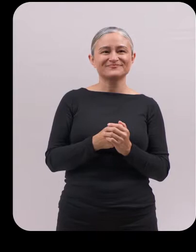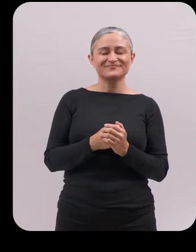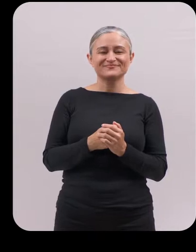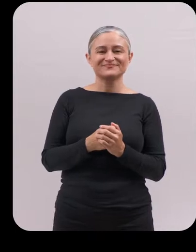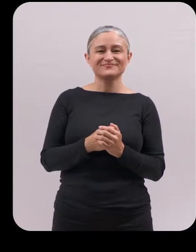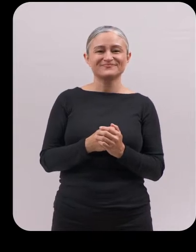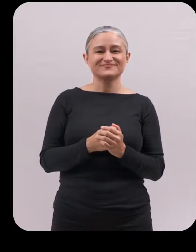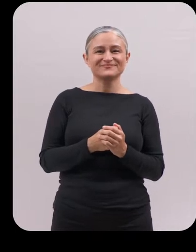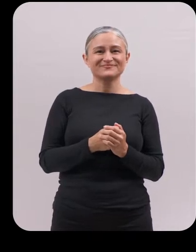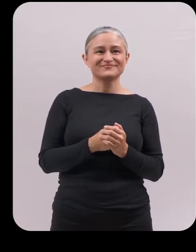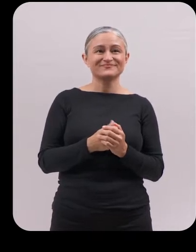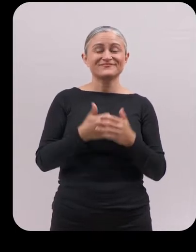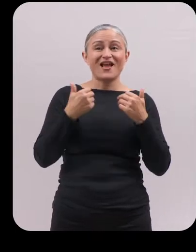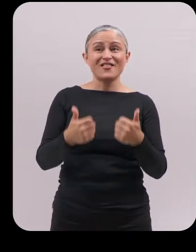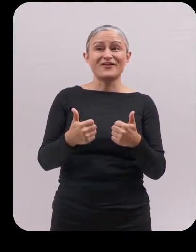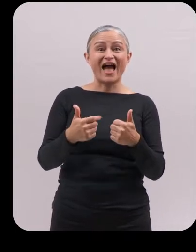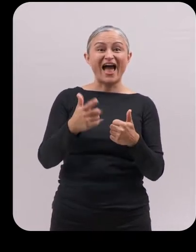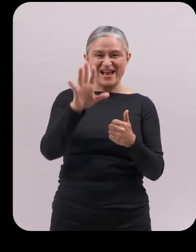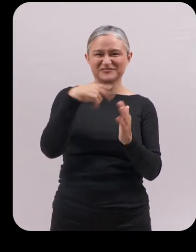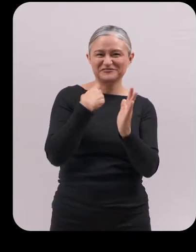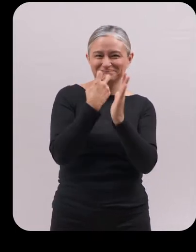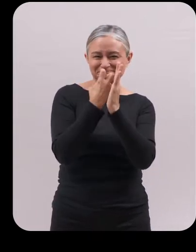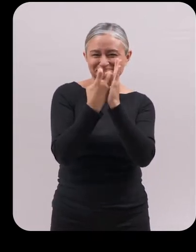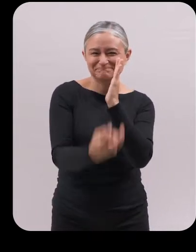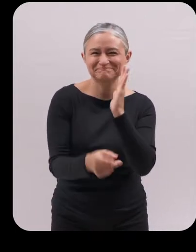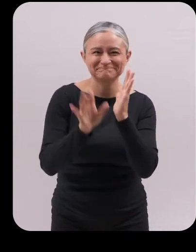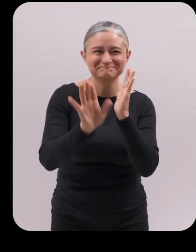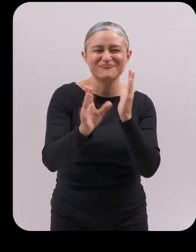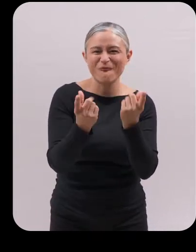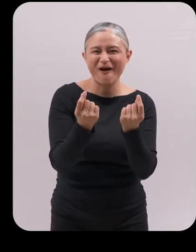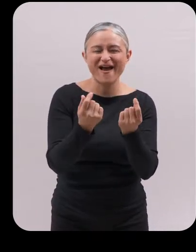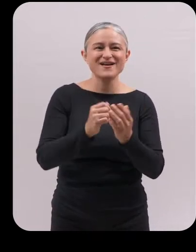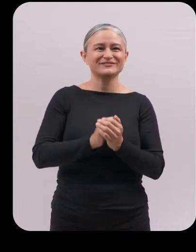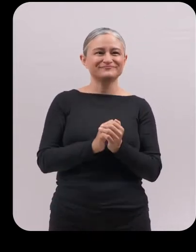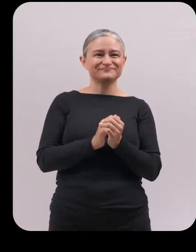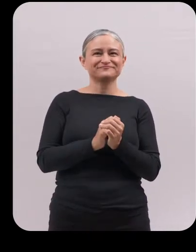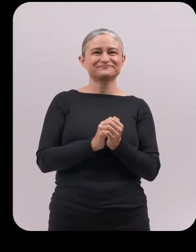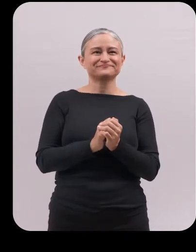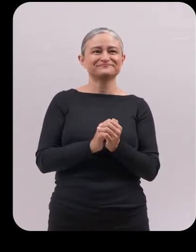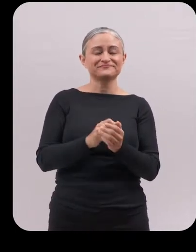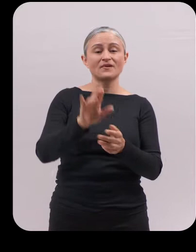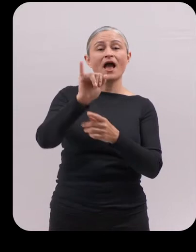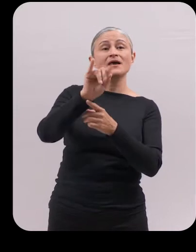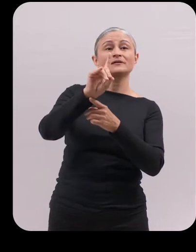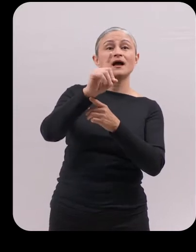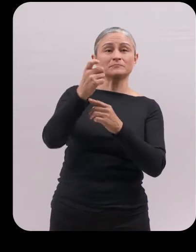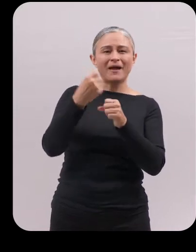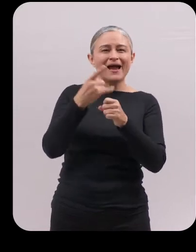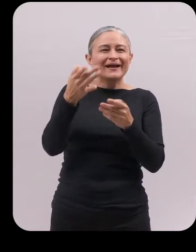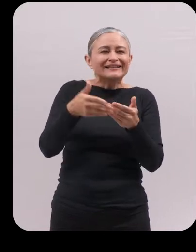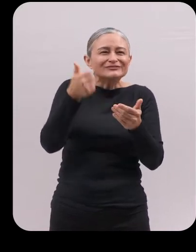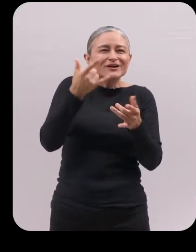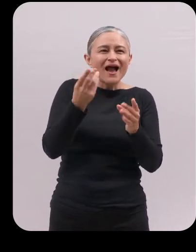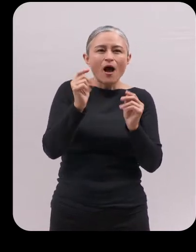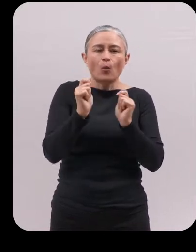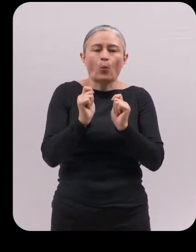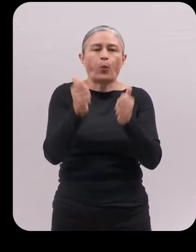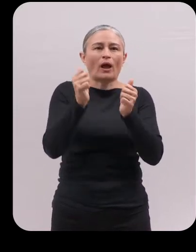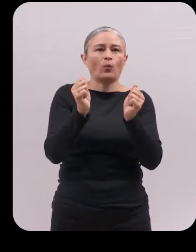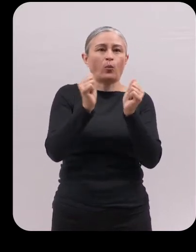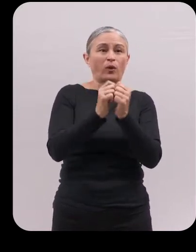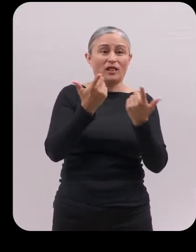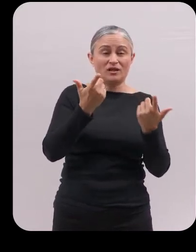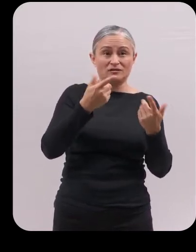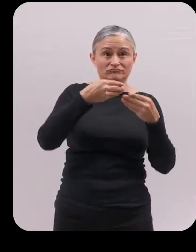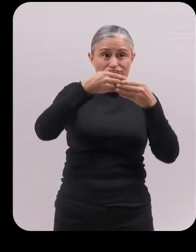Right, let's dive in to see what you can do. To start, IDX makes it so easy to get to work quickly with over a